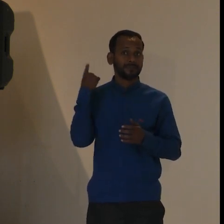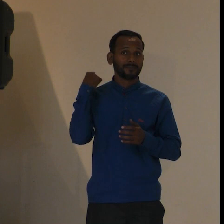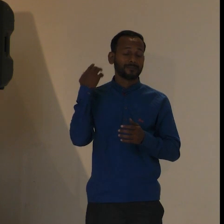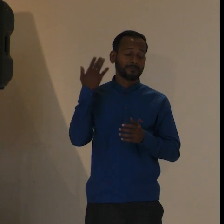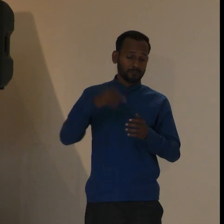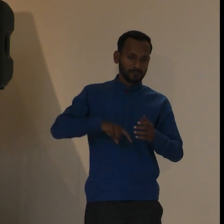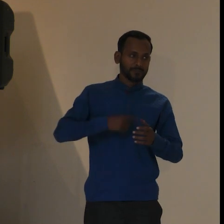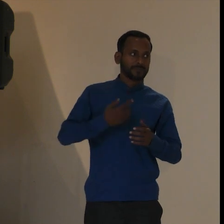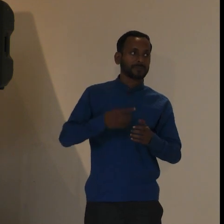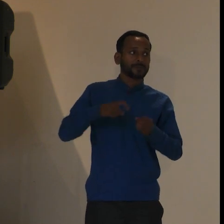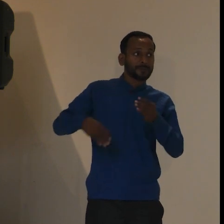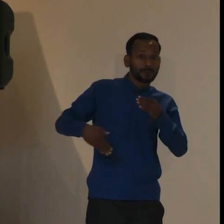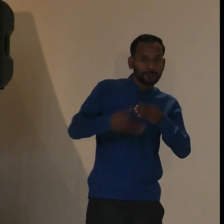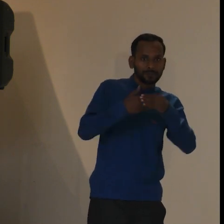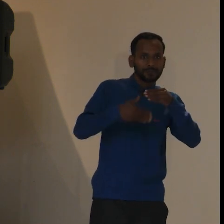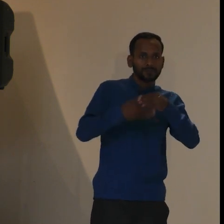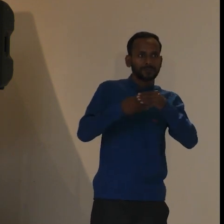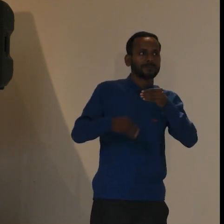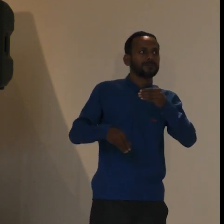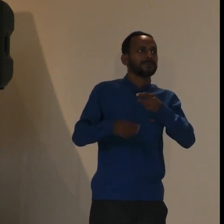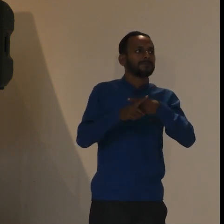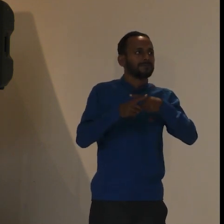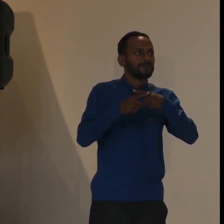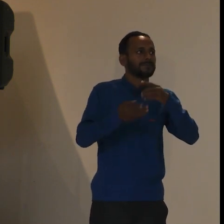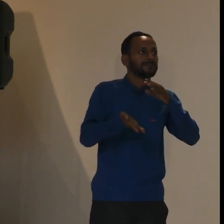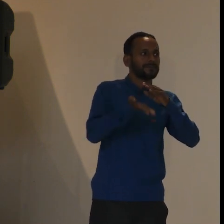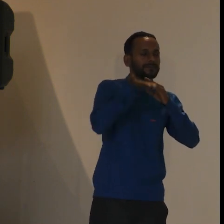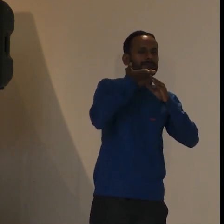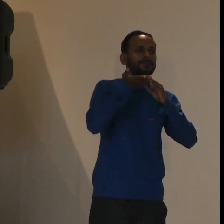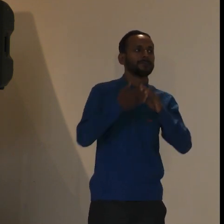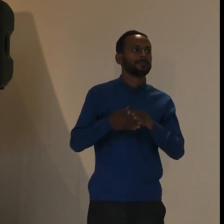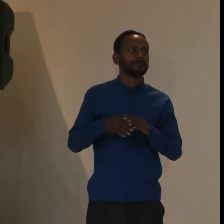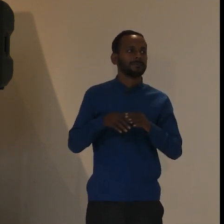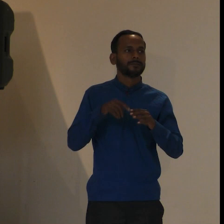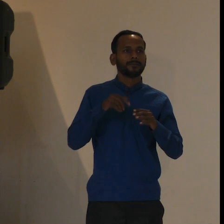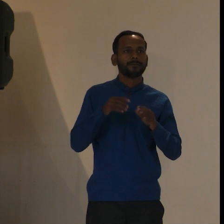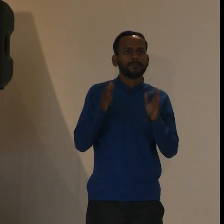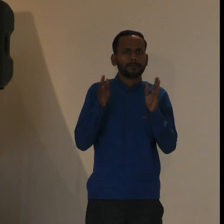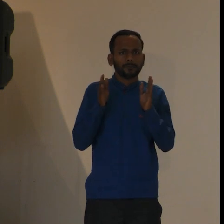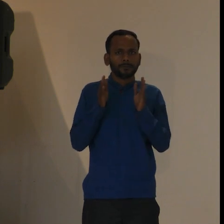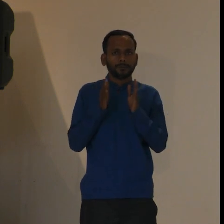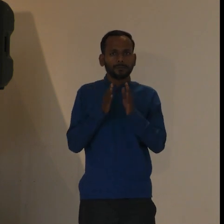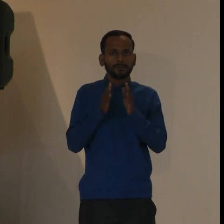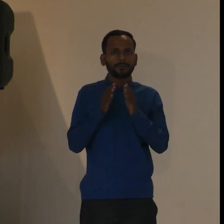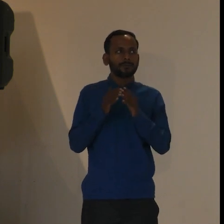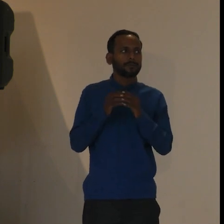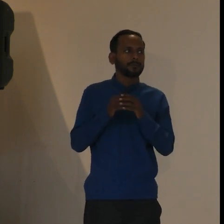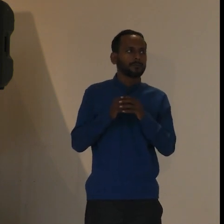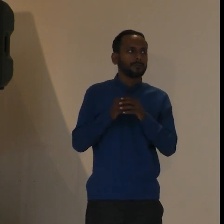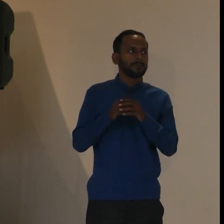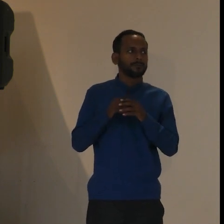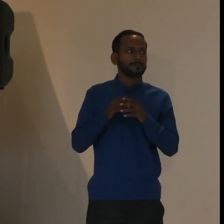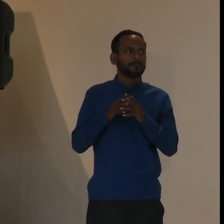All speaking engagements. There should be, this is like a very small sort of wish list. There should be like